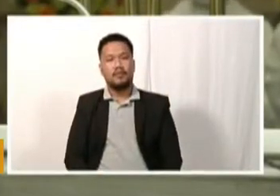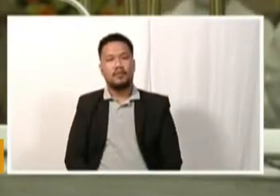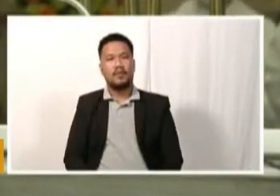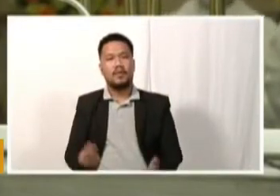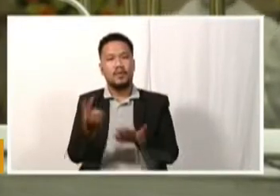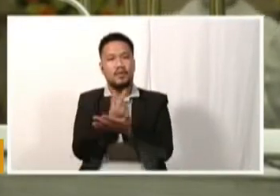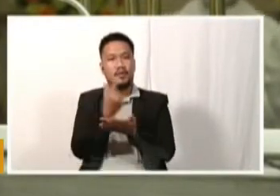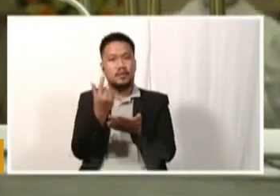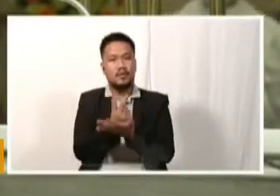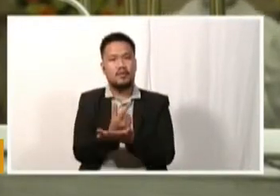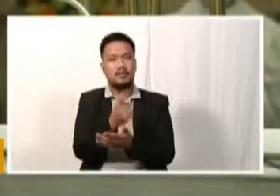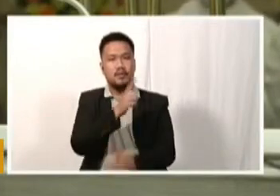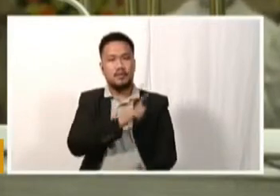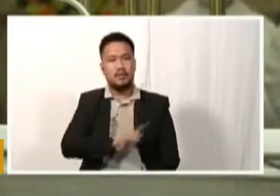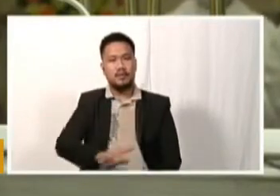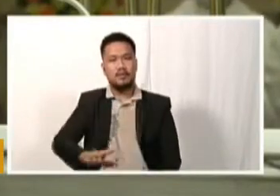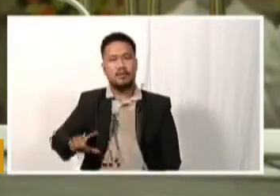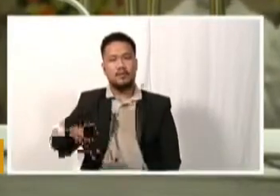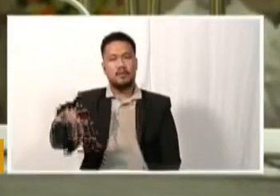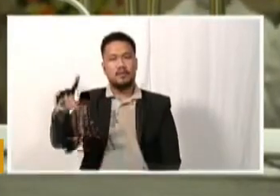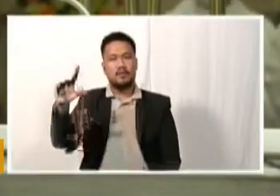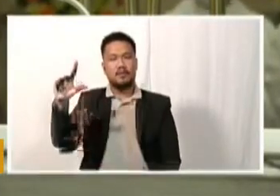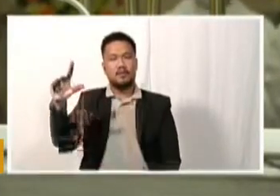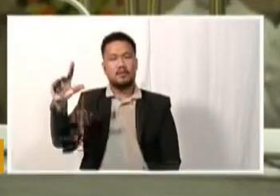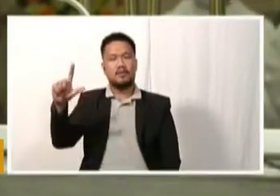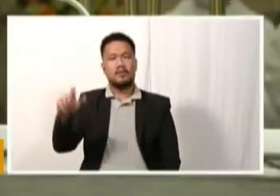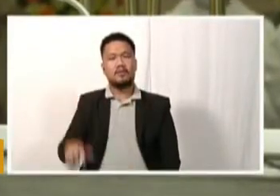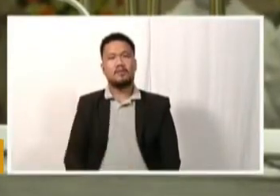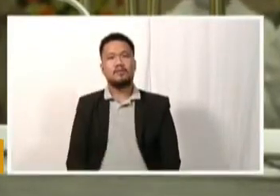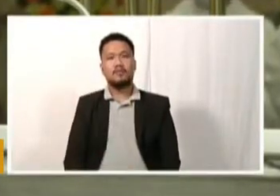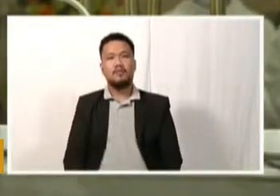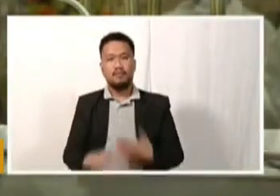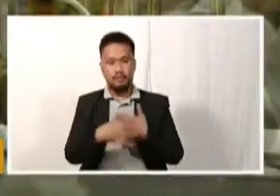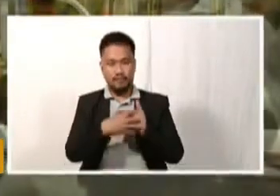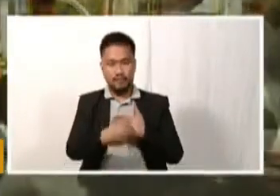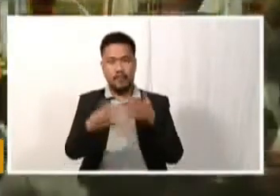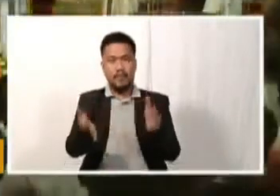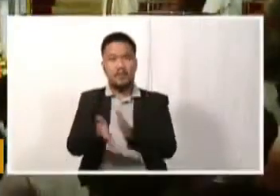The Gospel of the Lord.